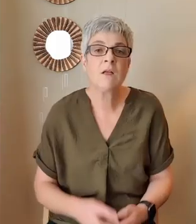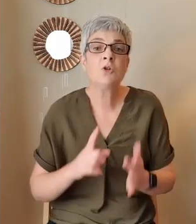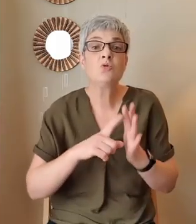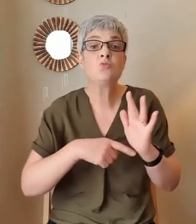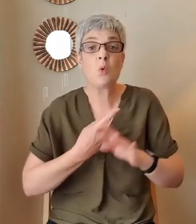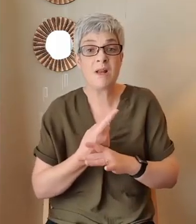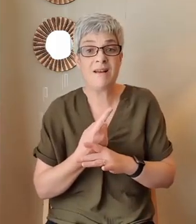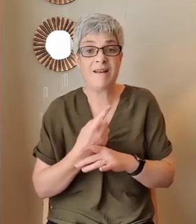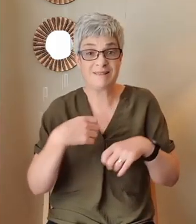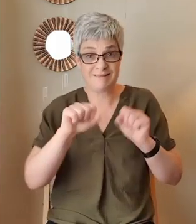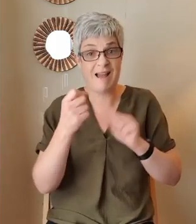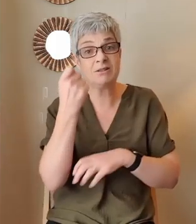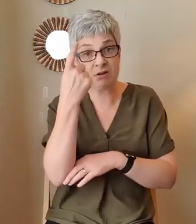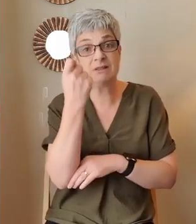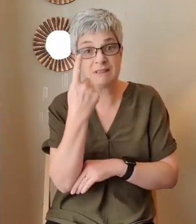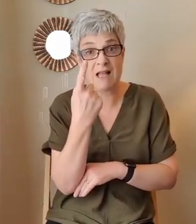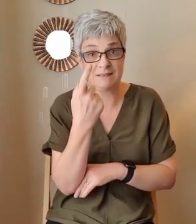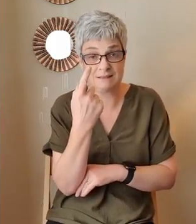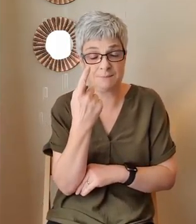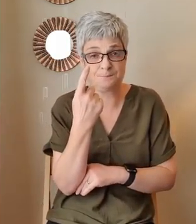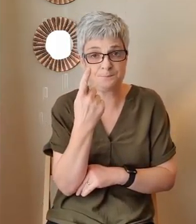So Jonah's beginning to get it.